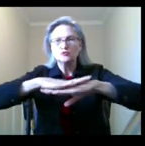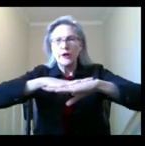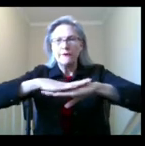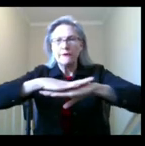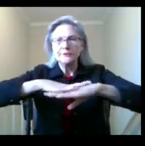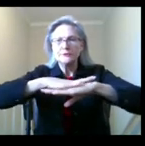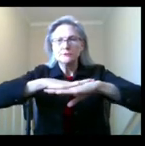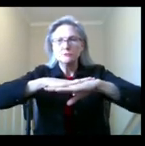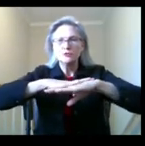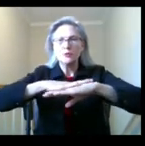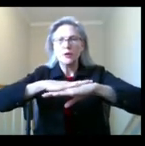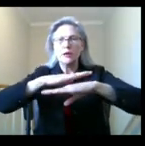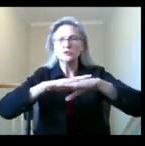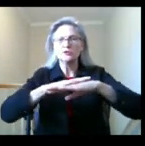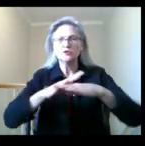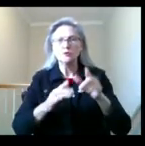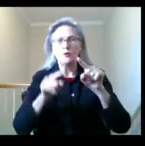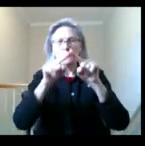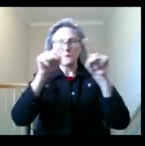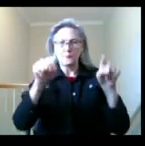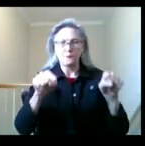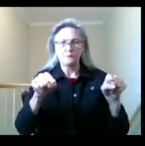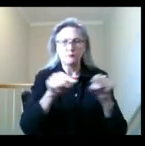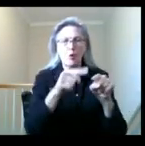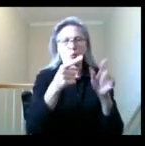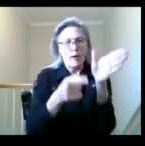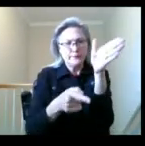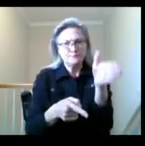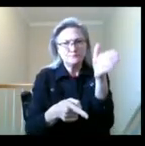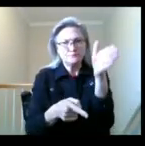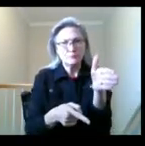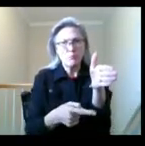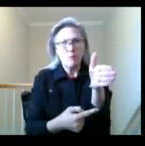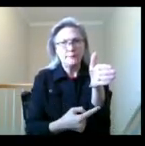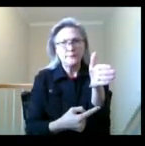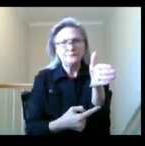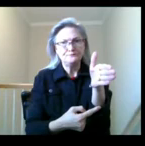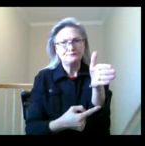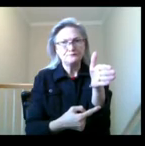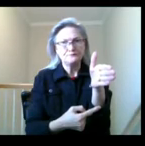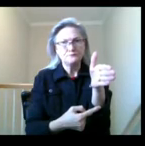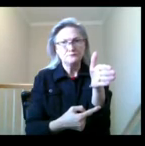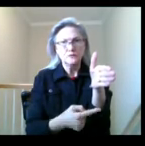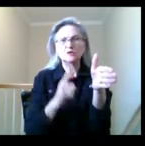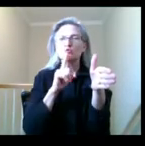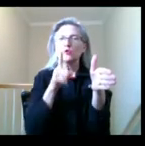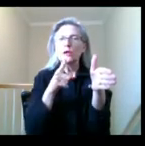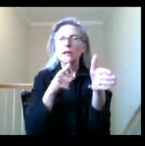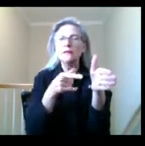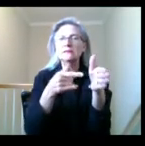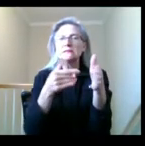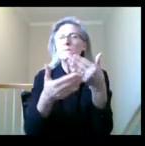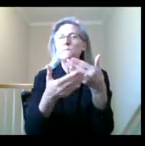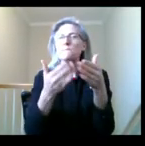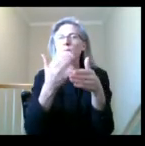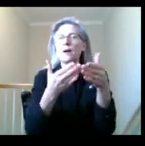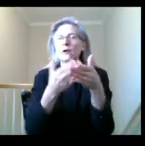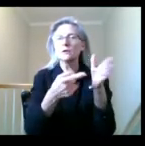So here is one face. And that's really this part right